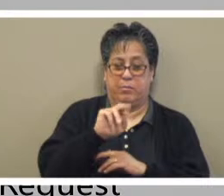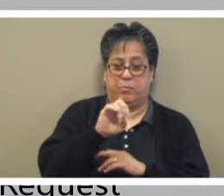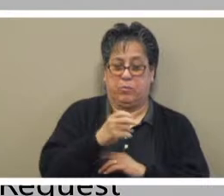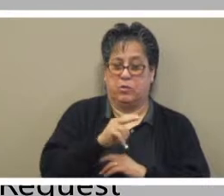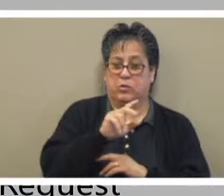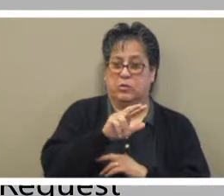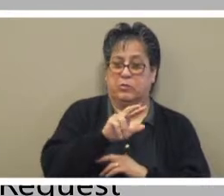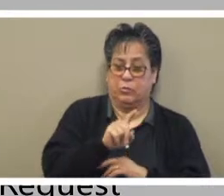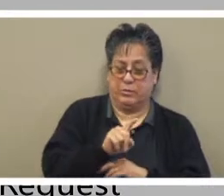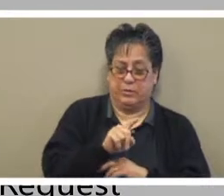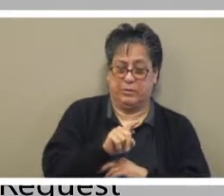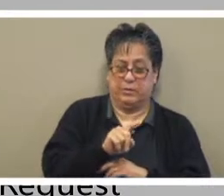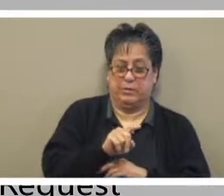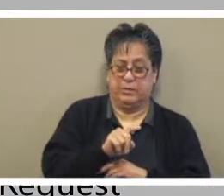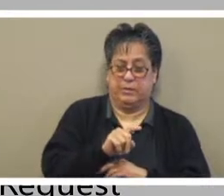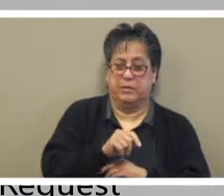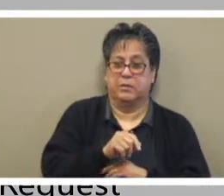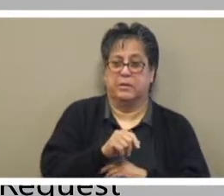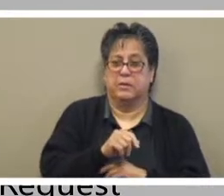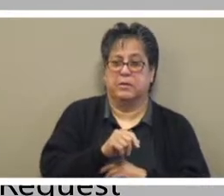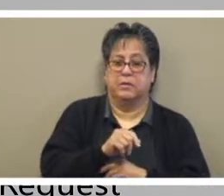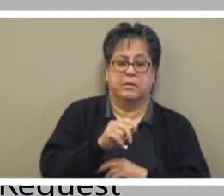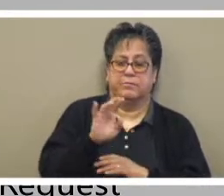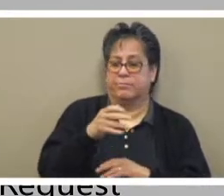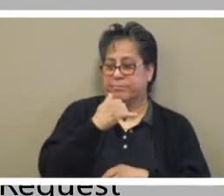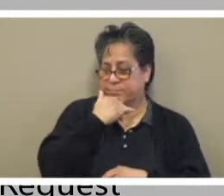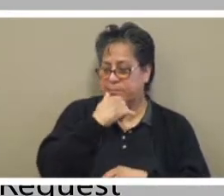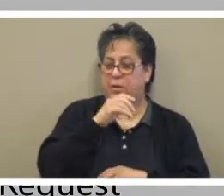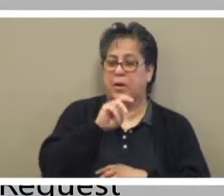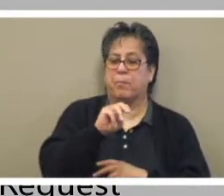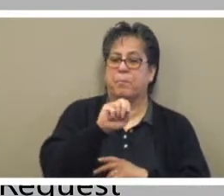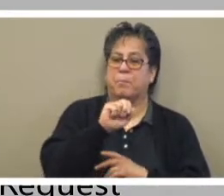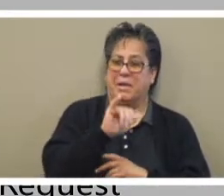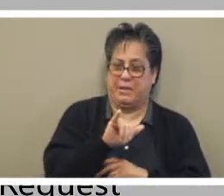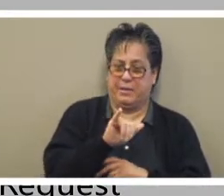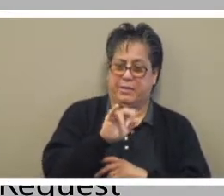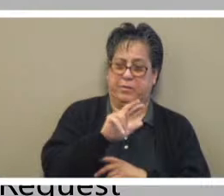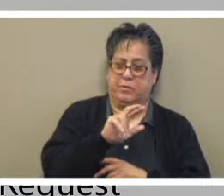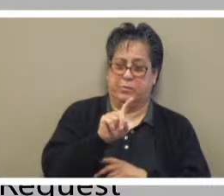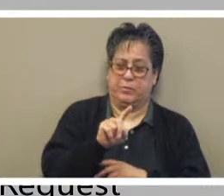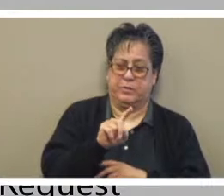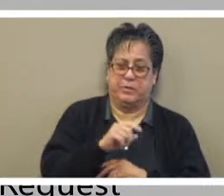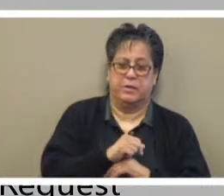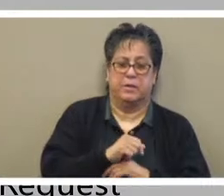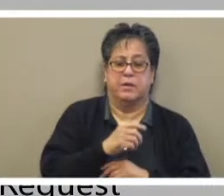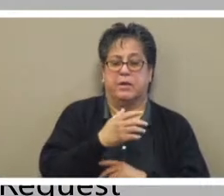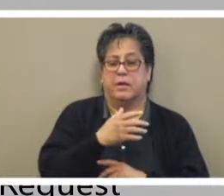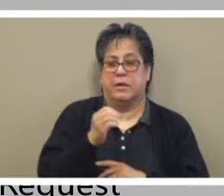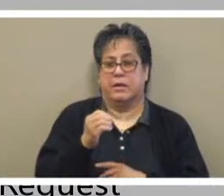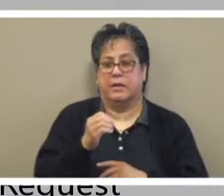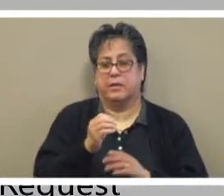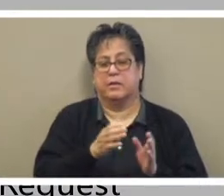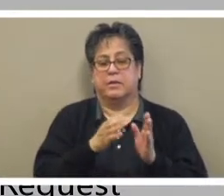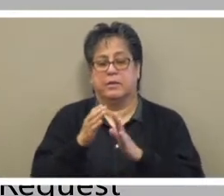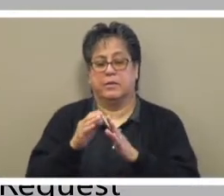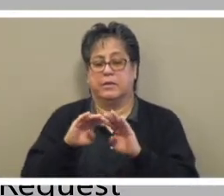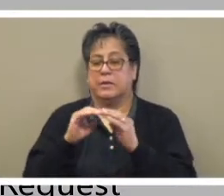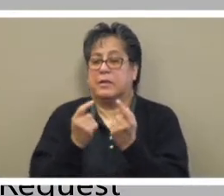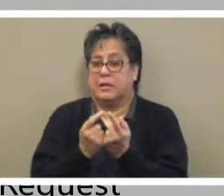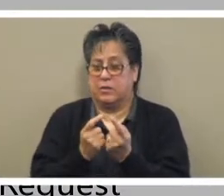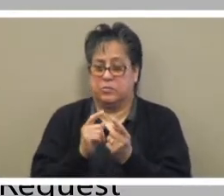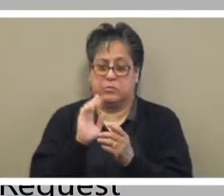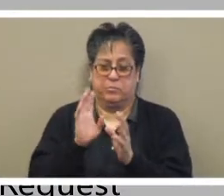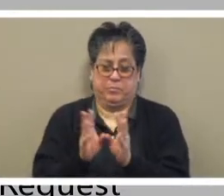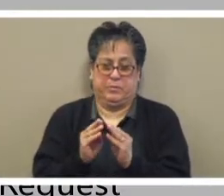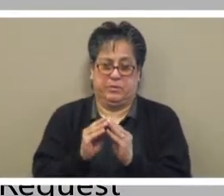31st for chime in. May 31st, I apologize. And then we will begin, of course, our council briefings are